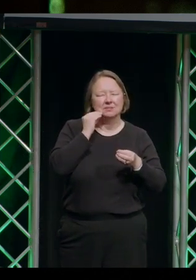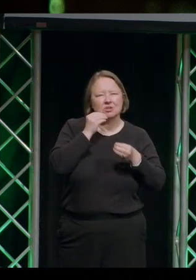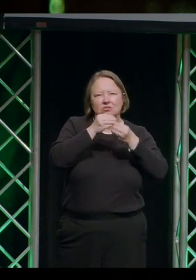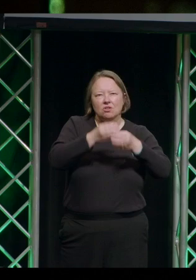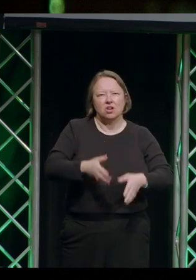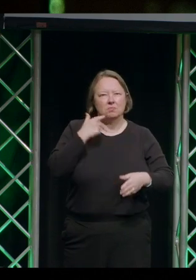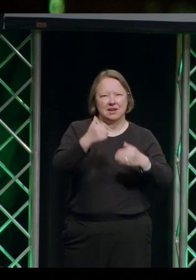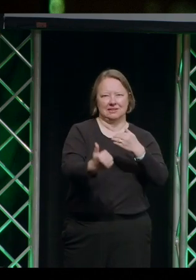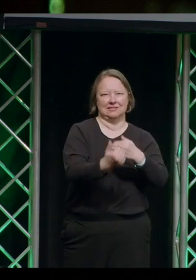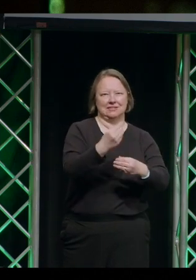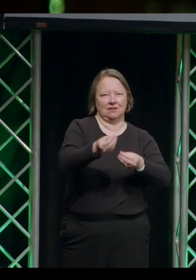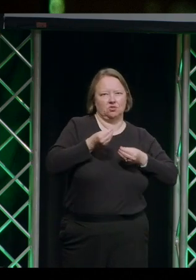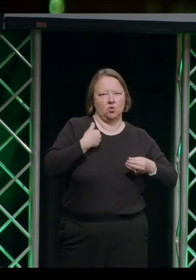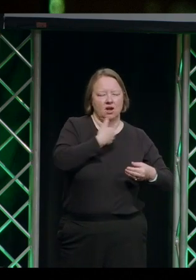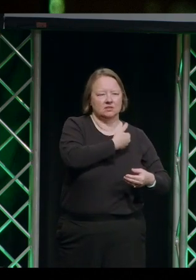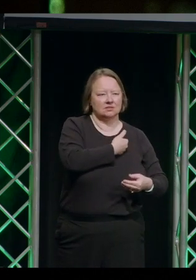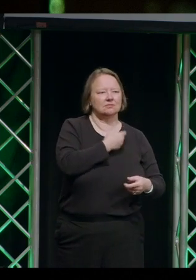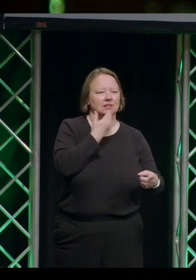us.